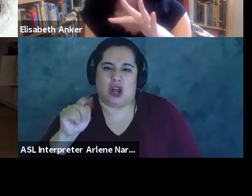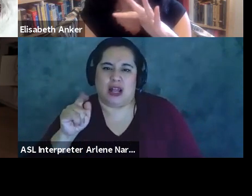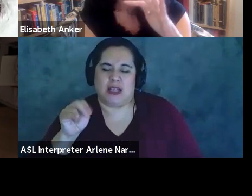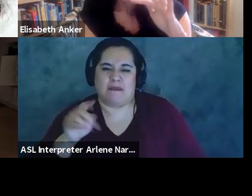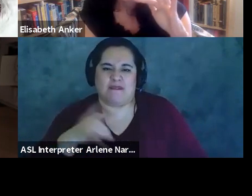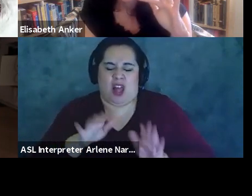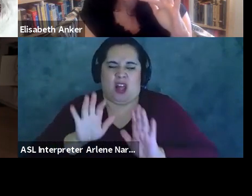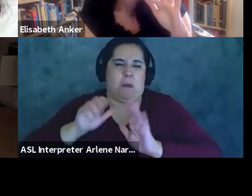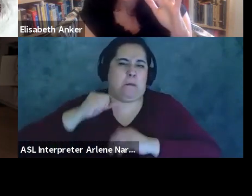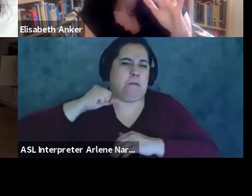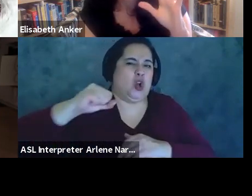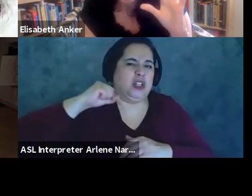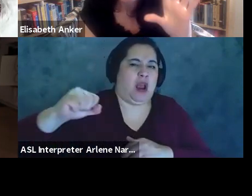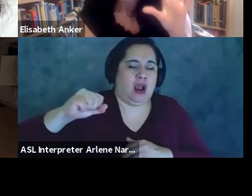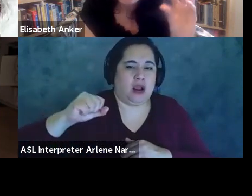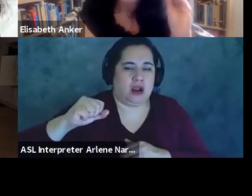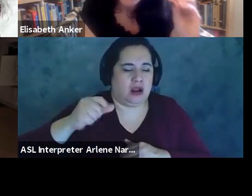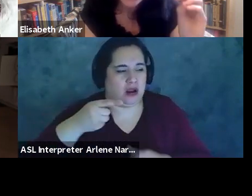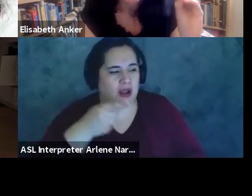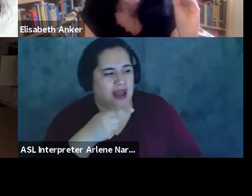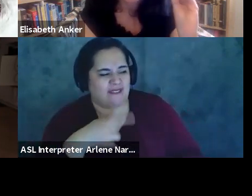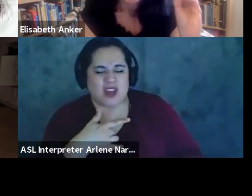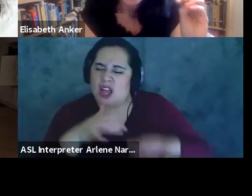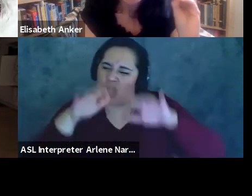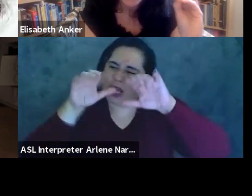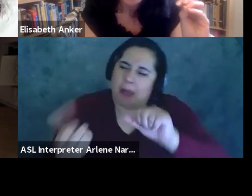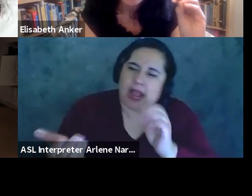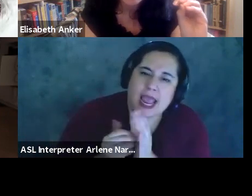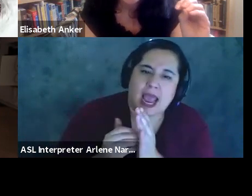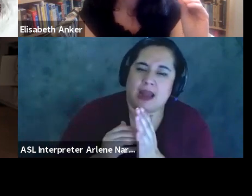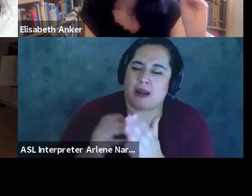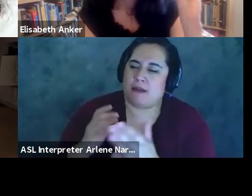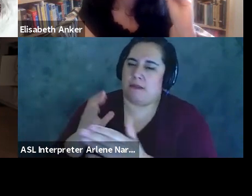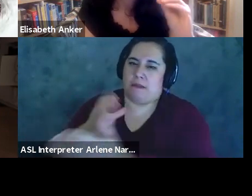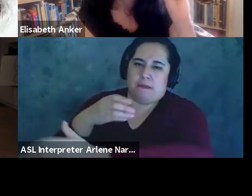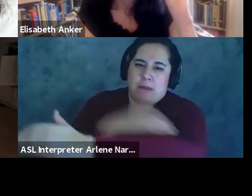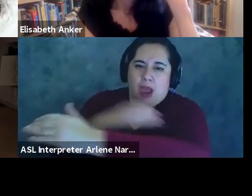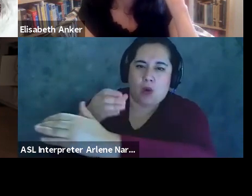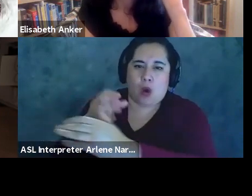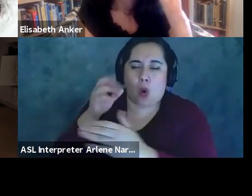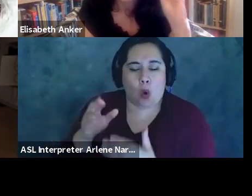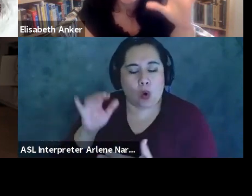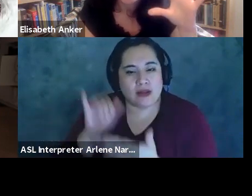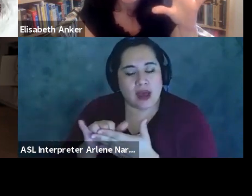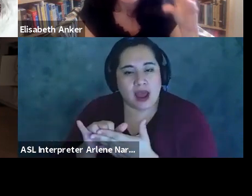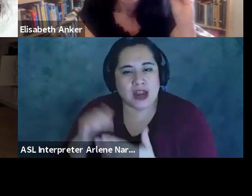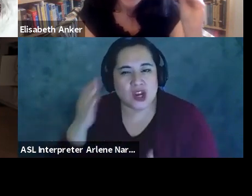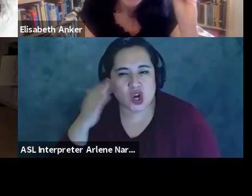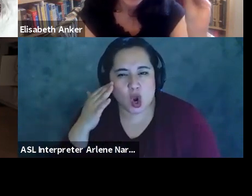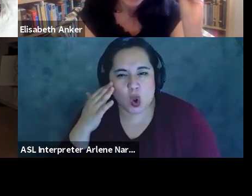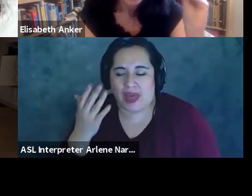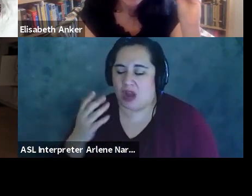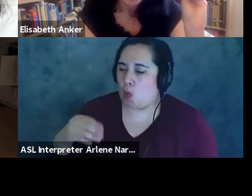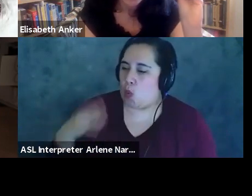particular ways, right? It's a reclamation of state power, or of a claim that that kind of